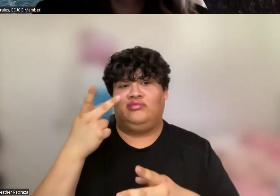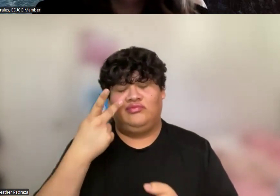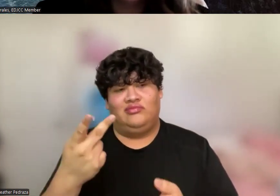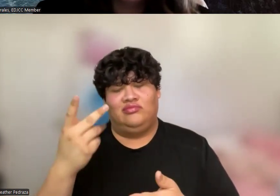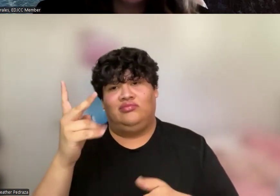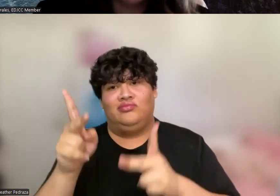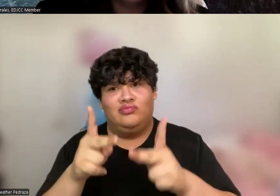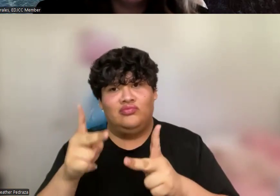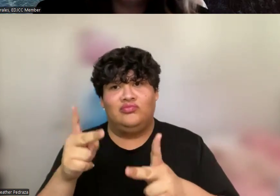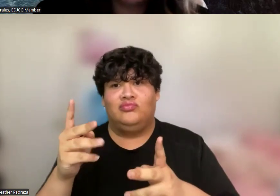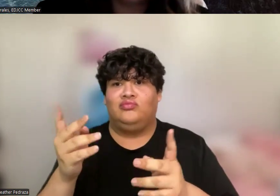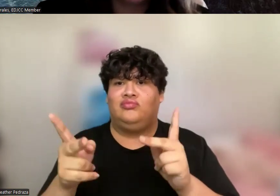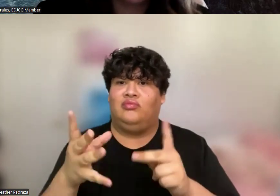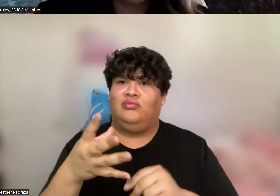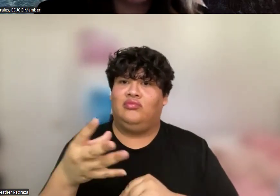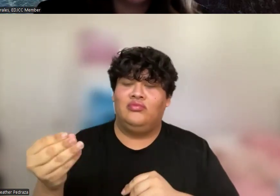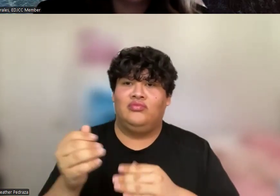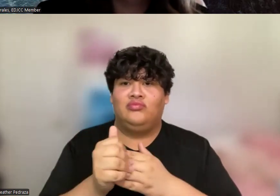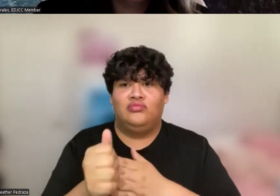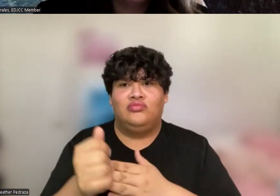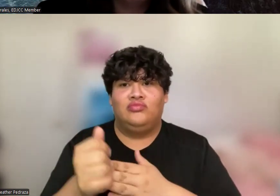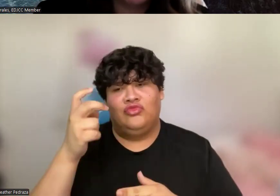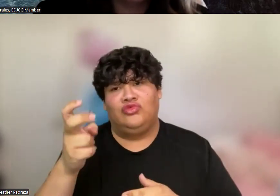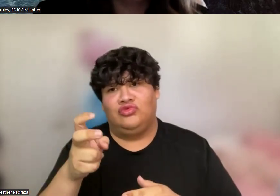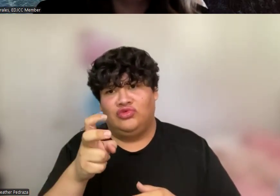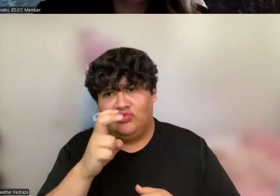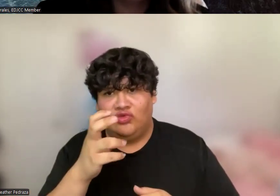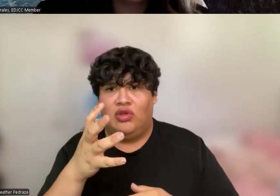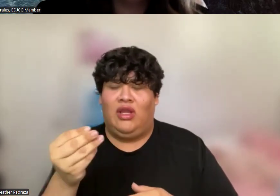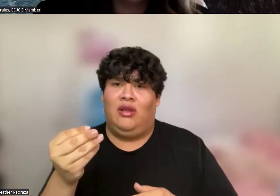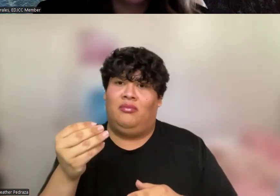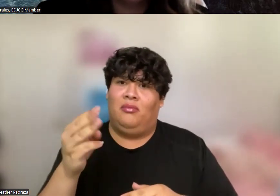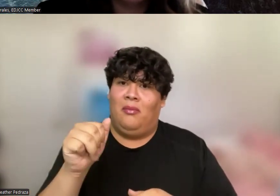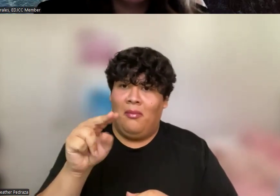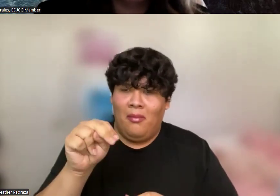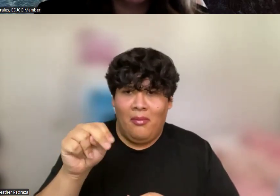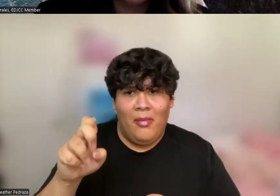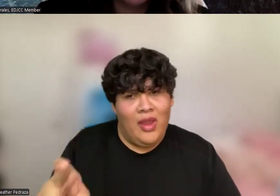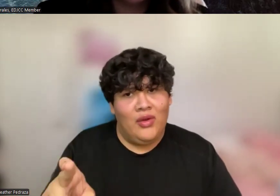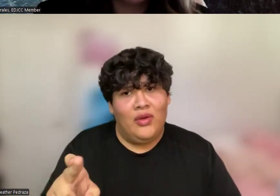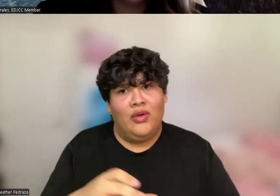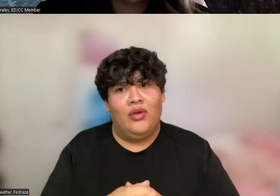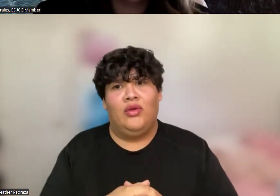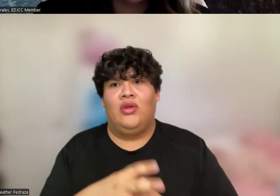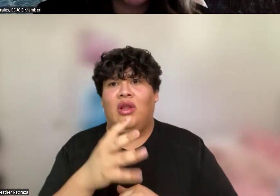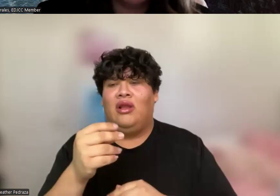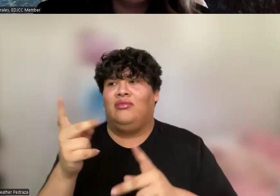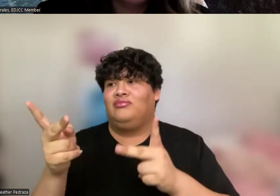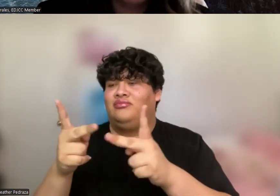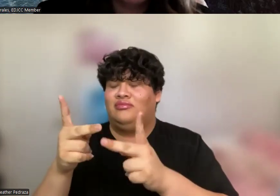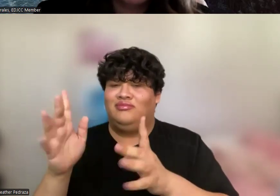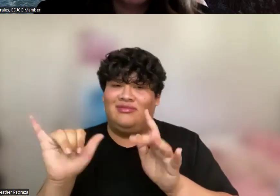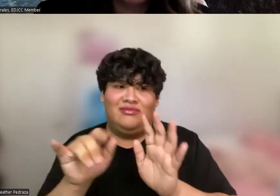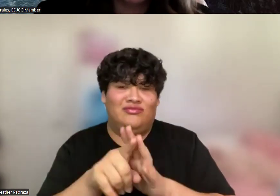and mitigating them in a less restrictive manner. But ultimately, in situations